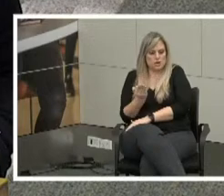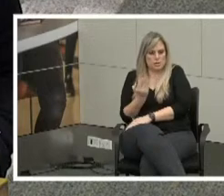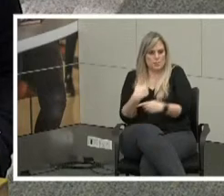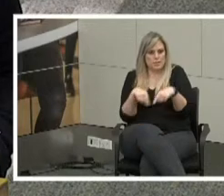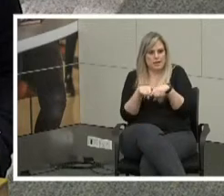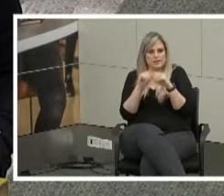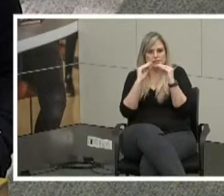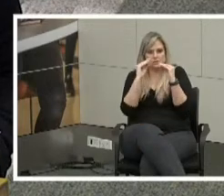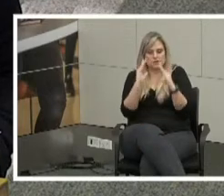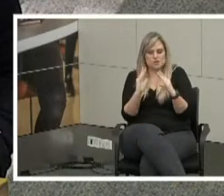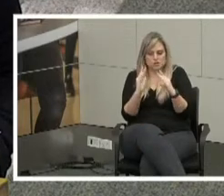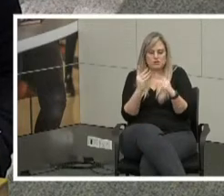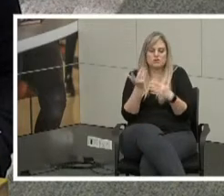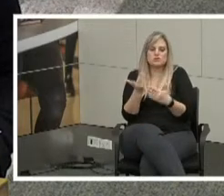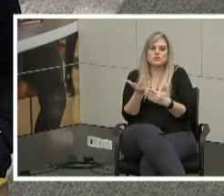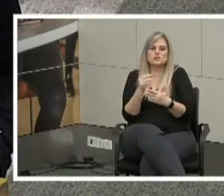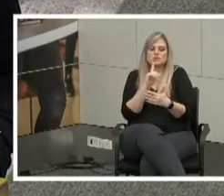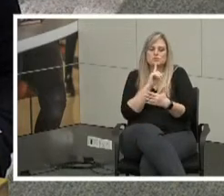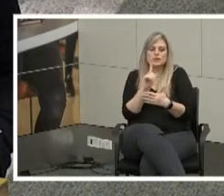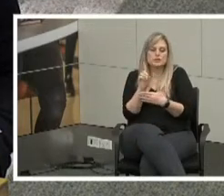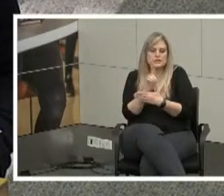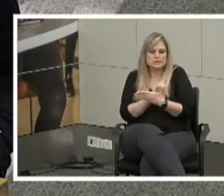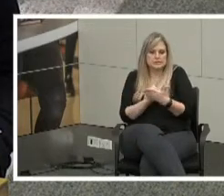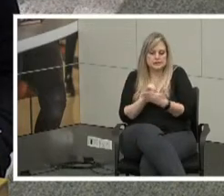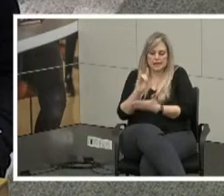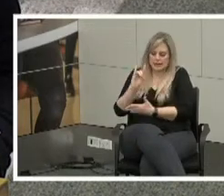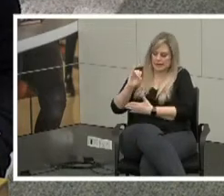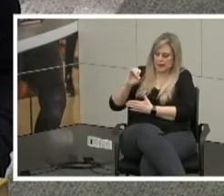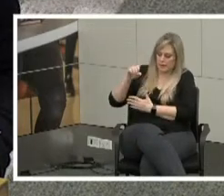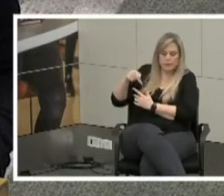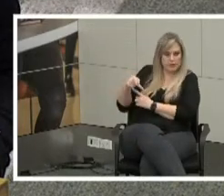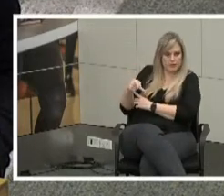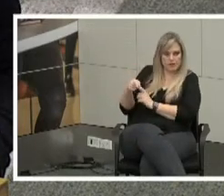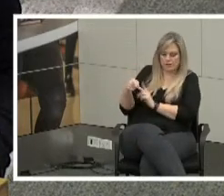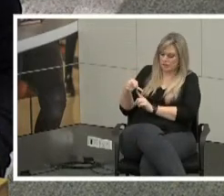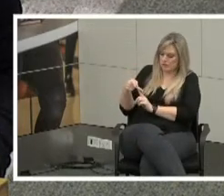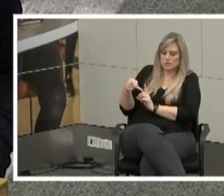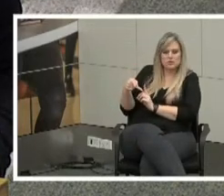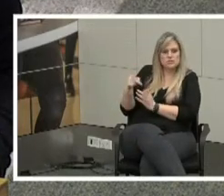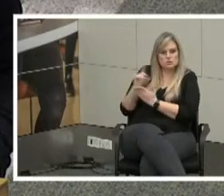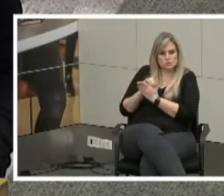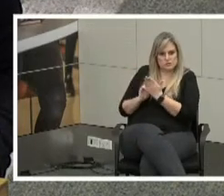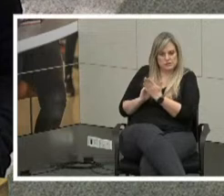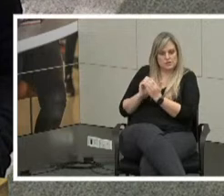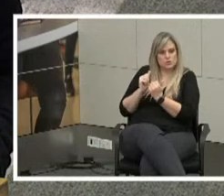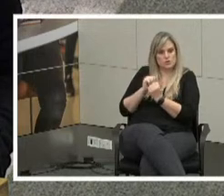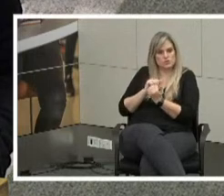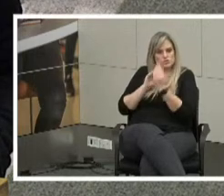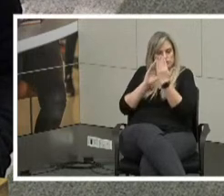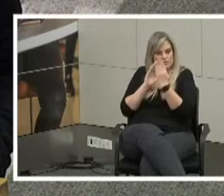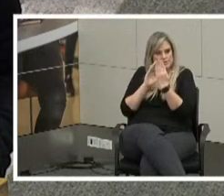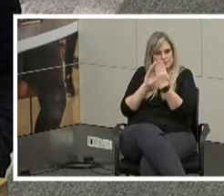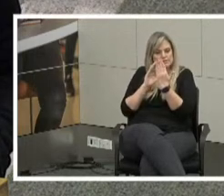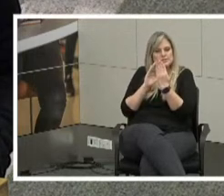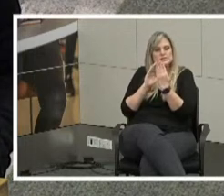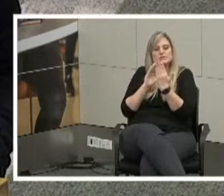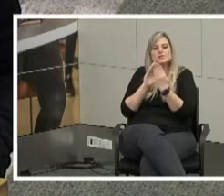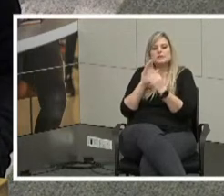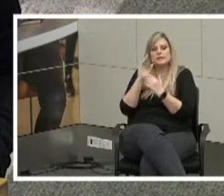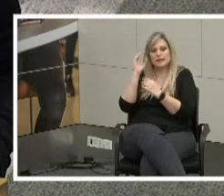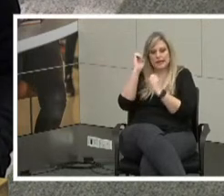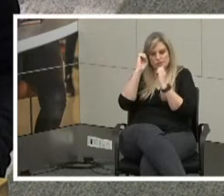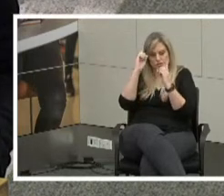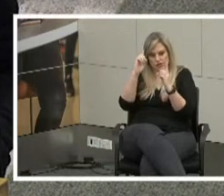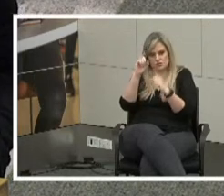Educators is really to design that IEP to address the educal educational